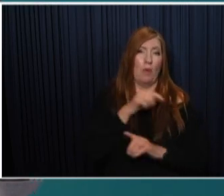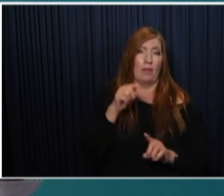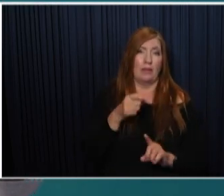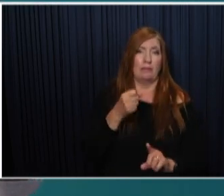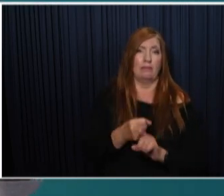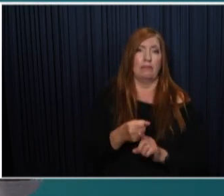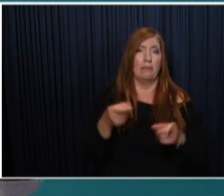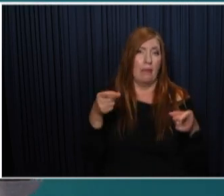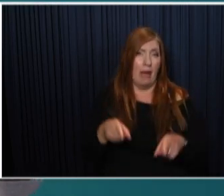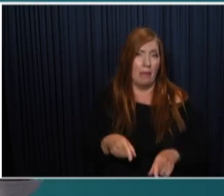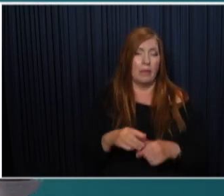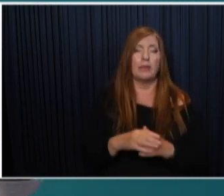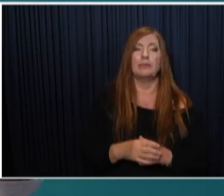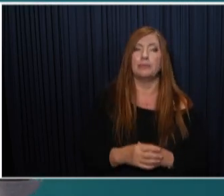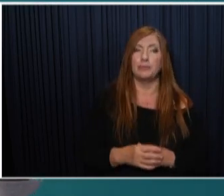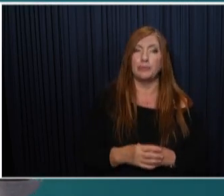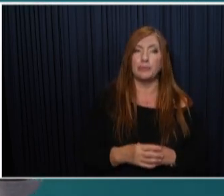happened.